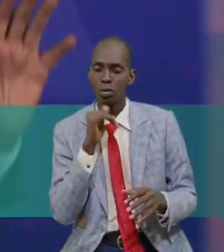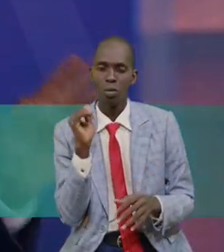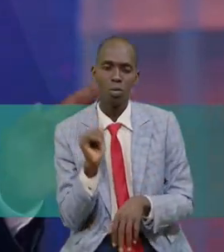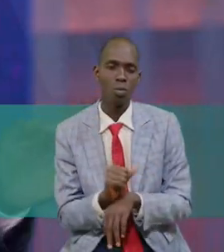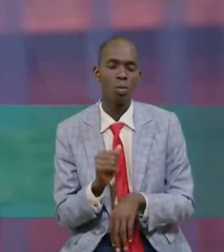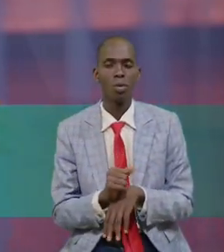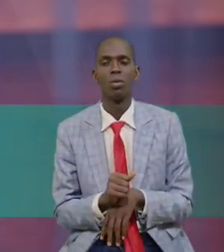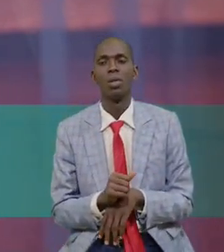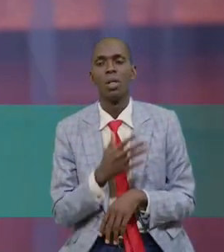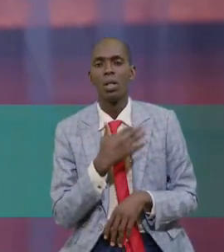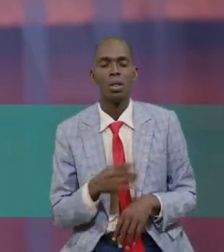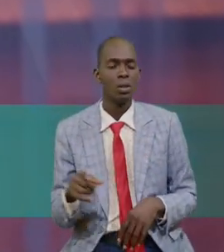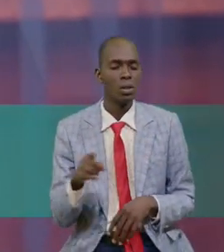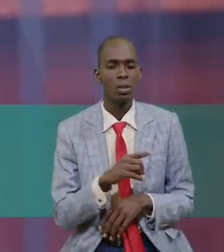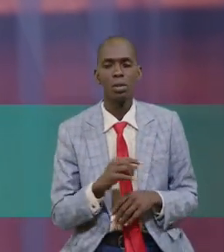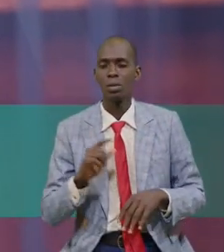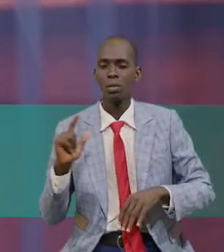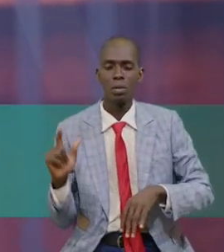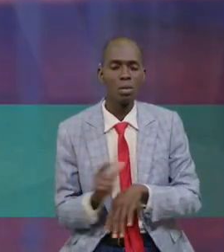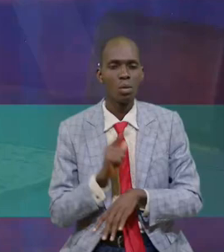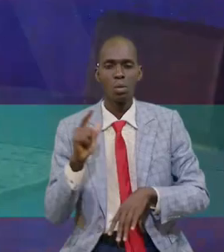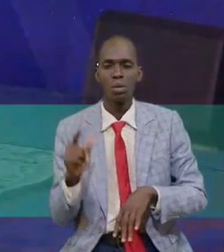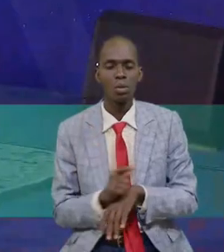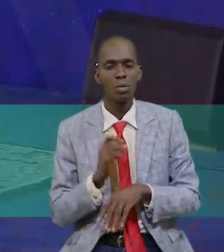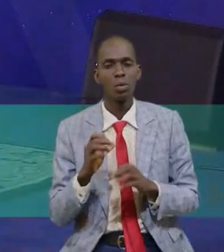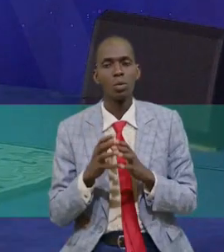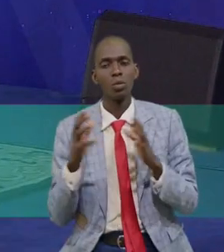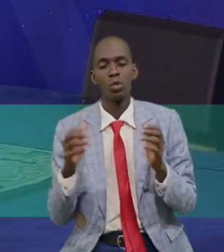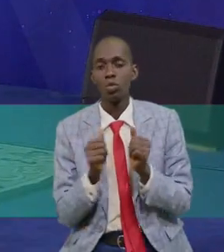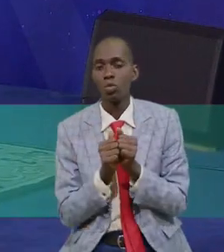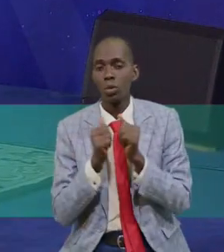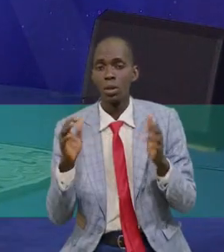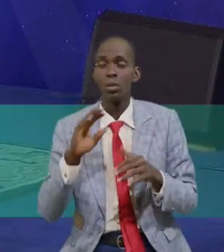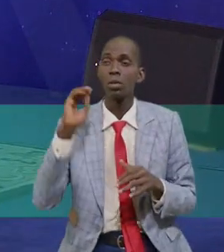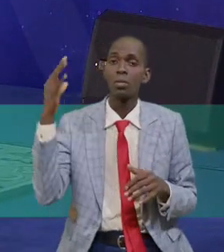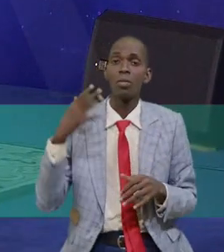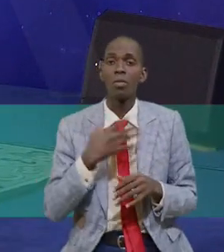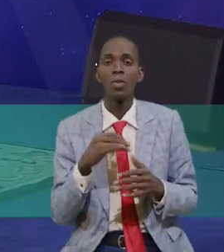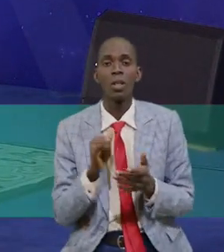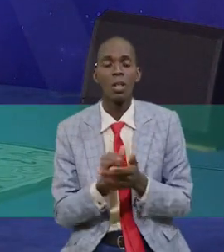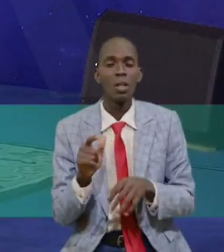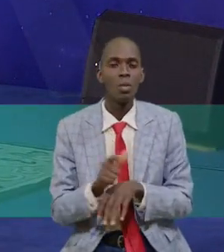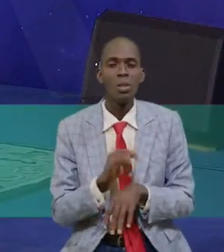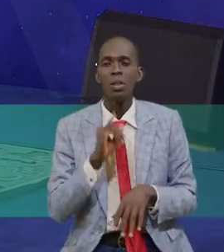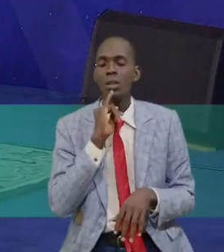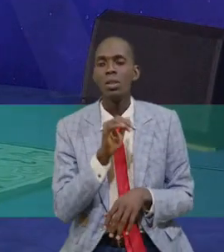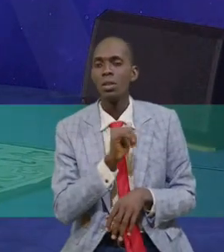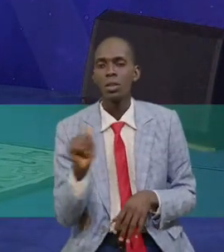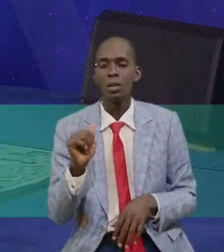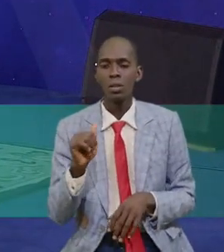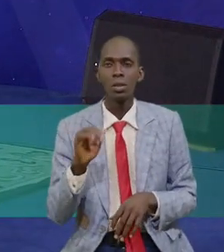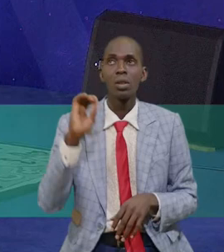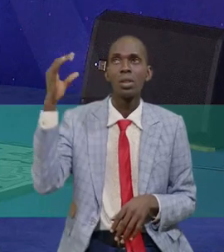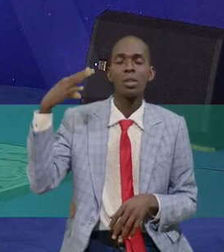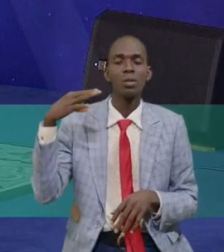so labor without grace. And the labor is a graceless labor. And the